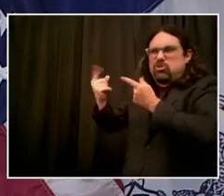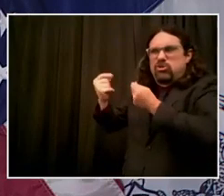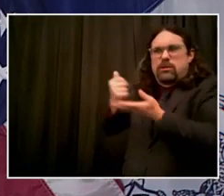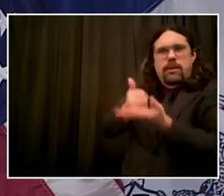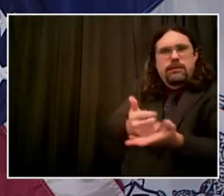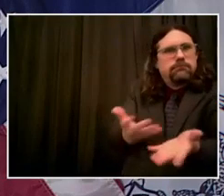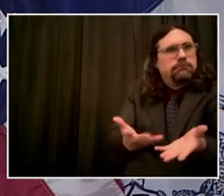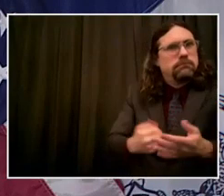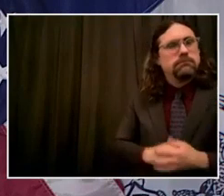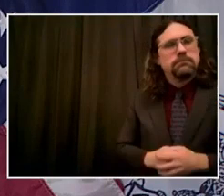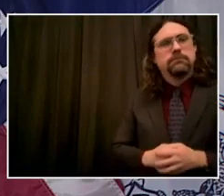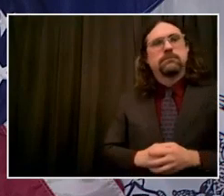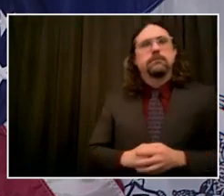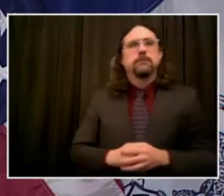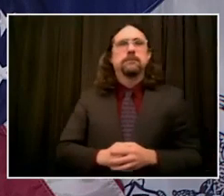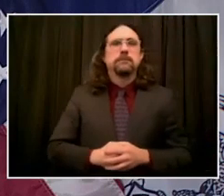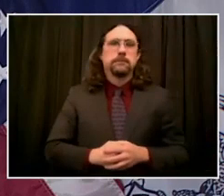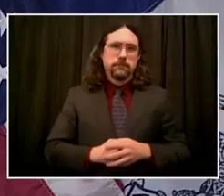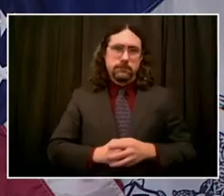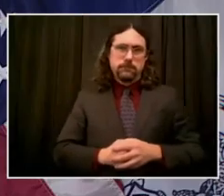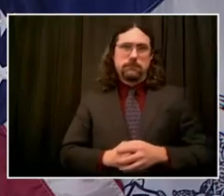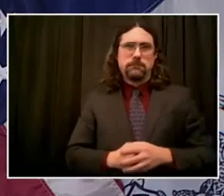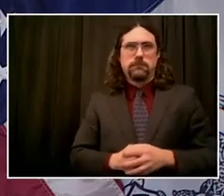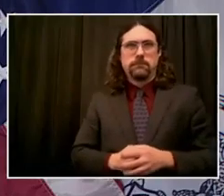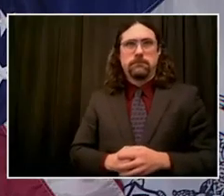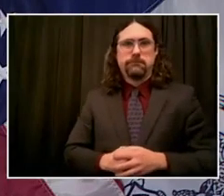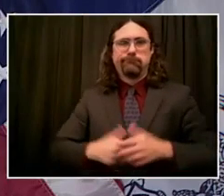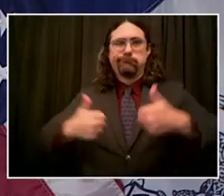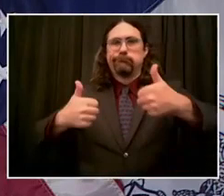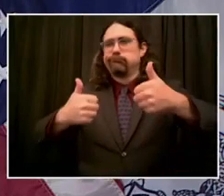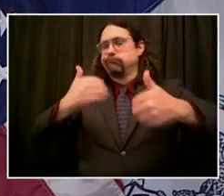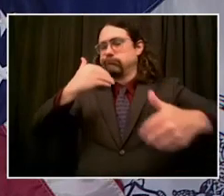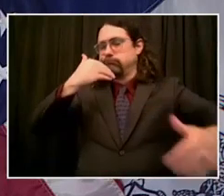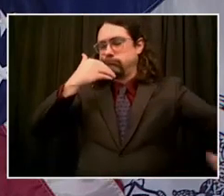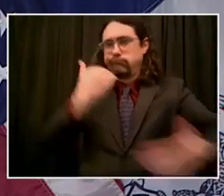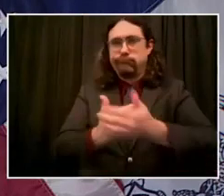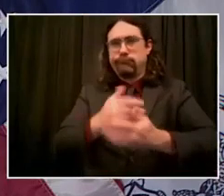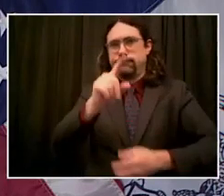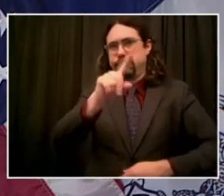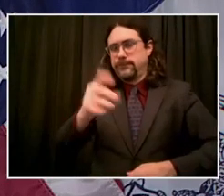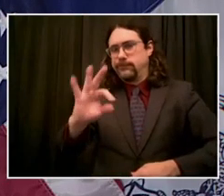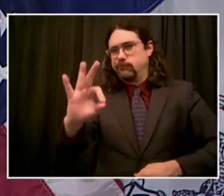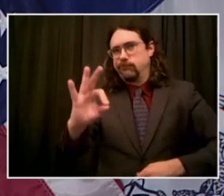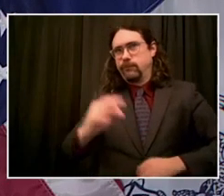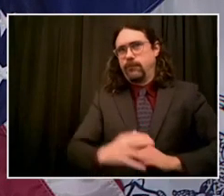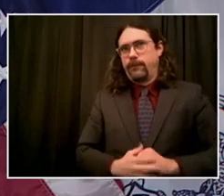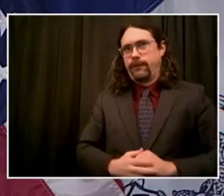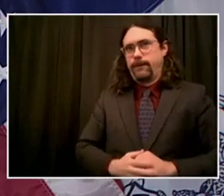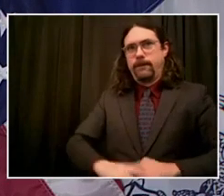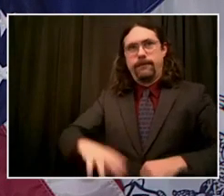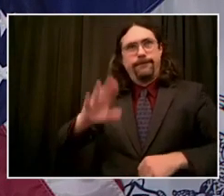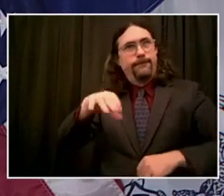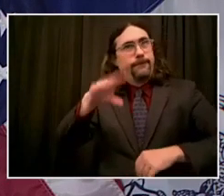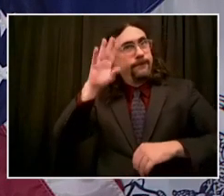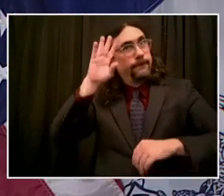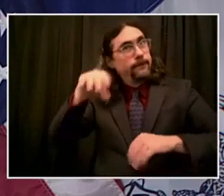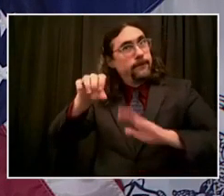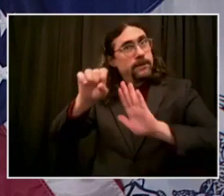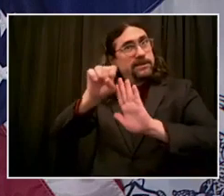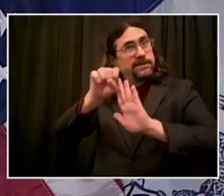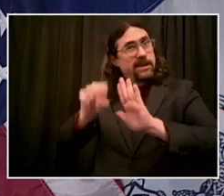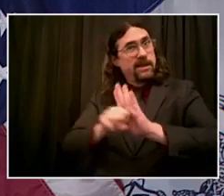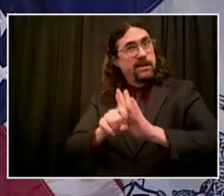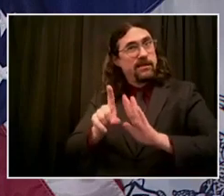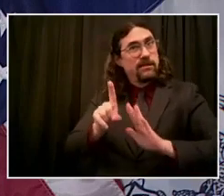So the state guidelines, again, I think for government documents, and they are unusually